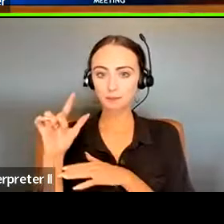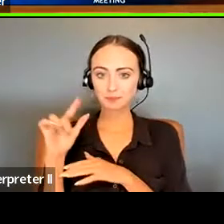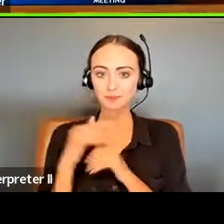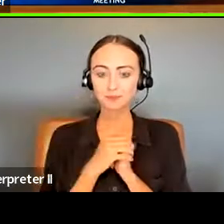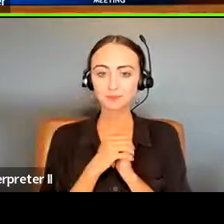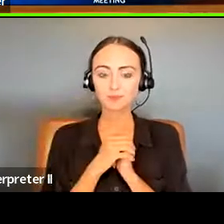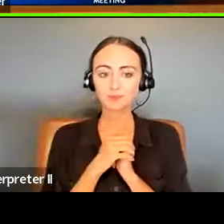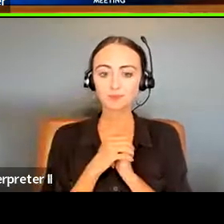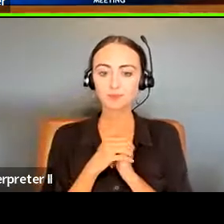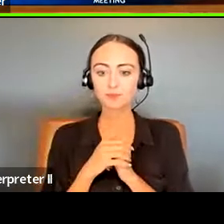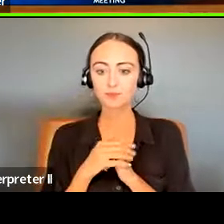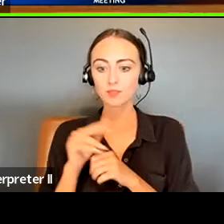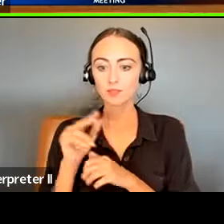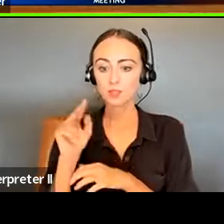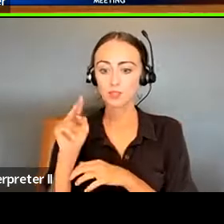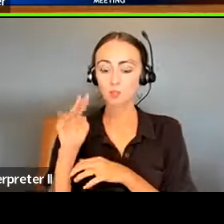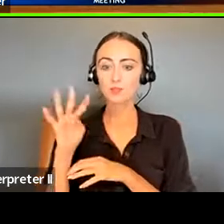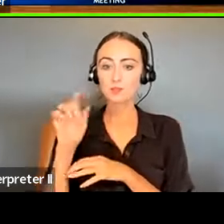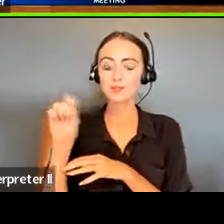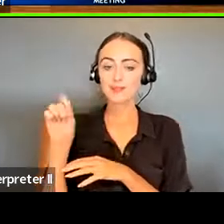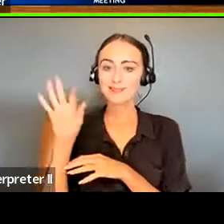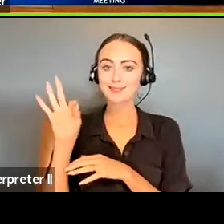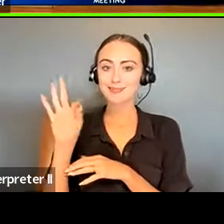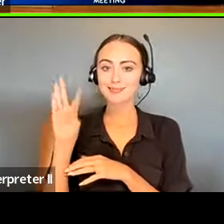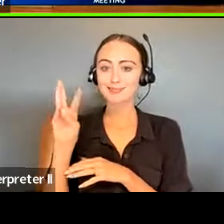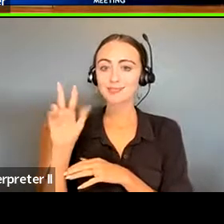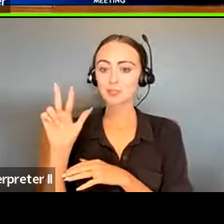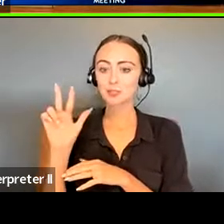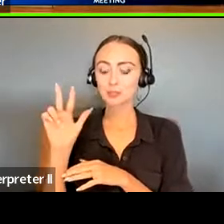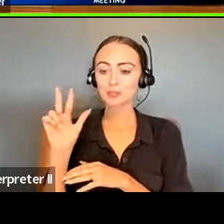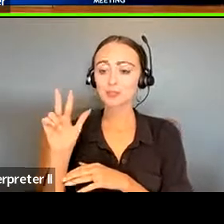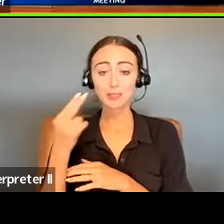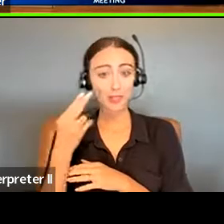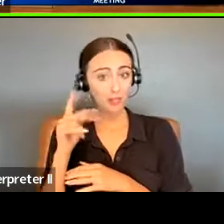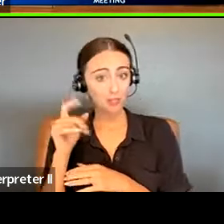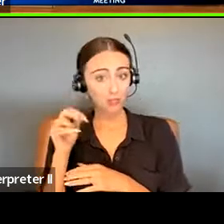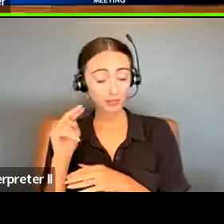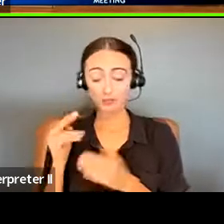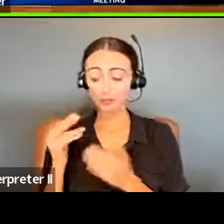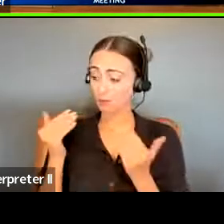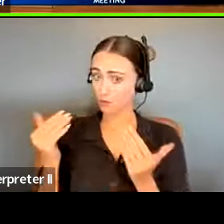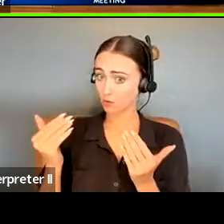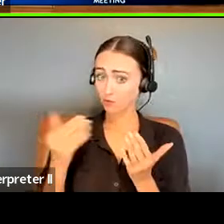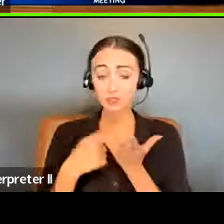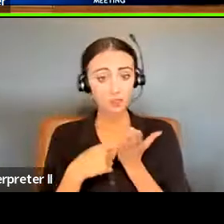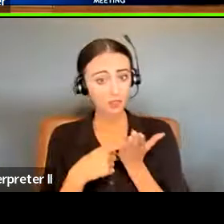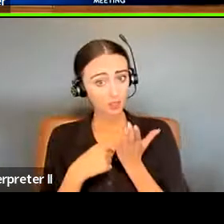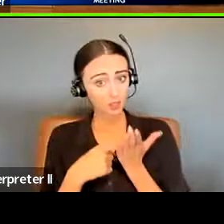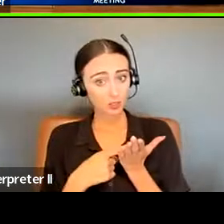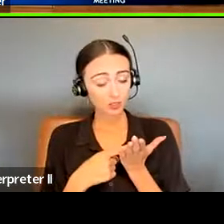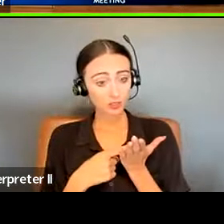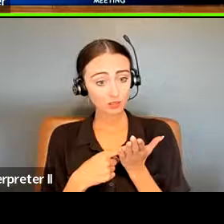Bill 24-963. Councilmember Henderson, So moved, Mr. Chairman. is there discussion?